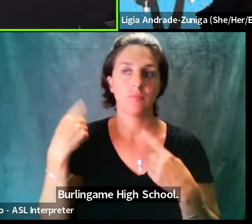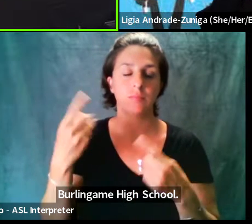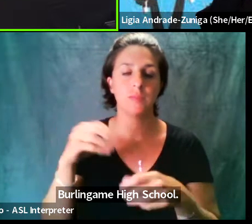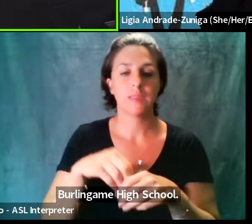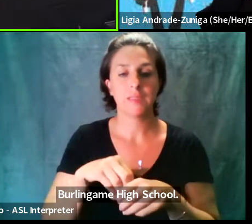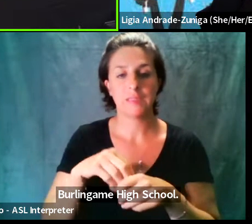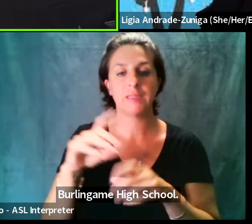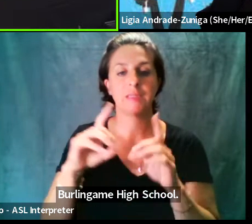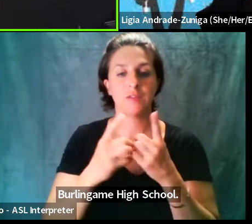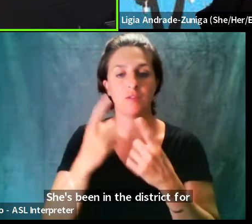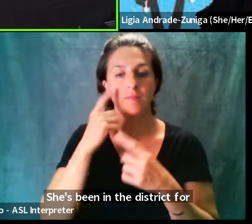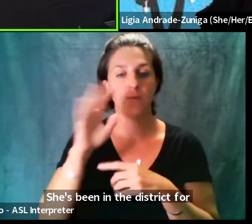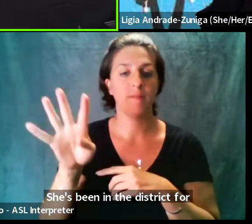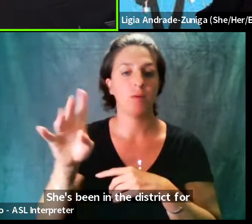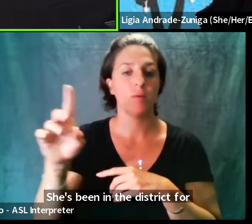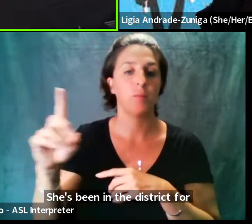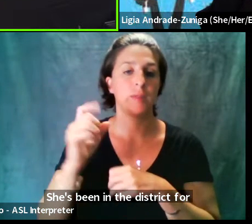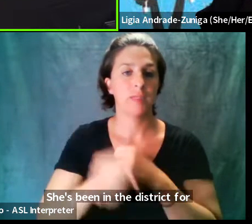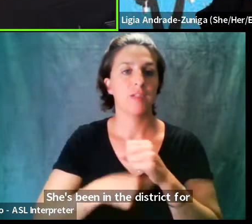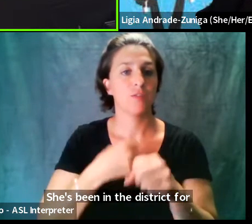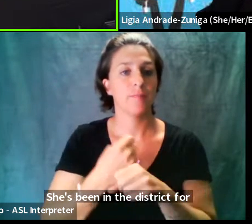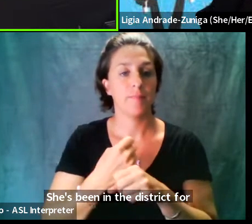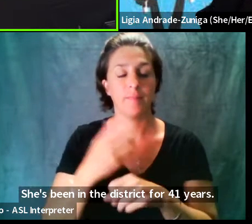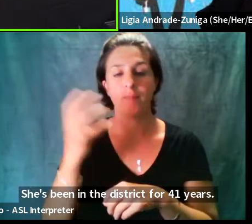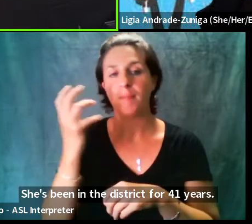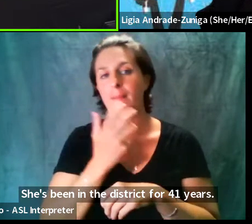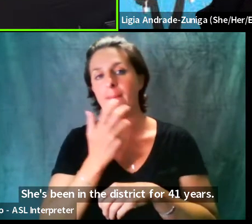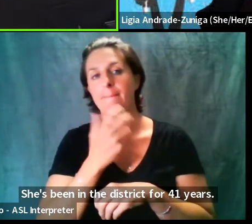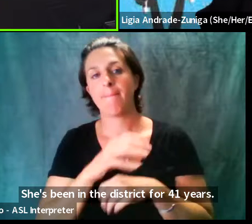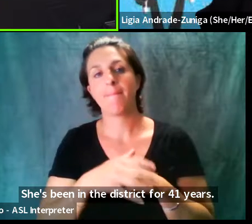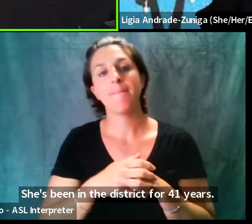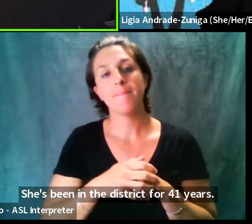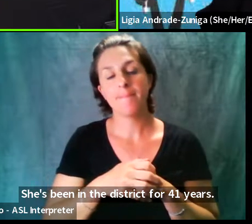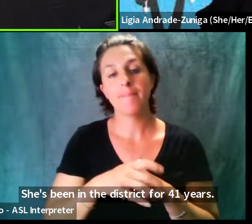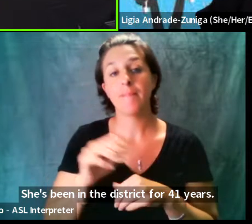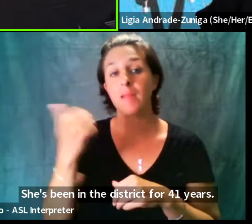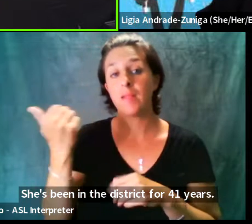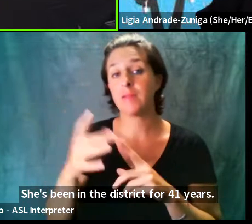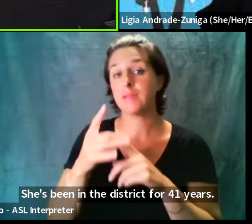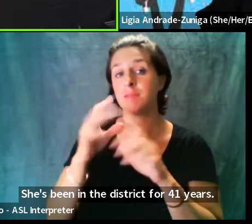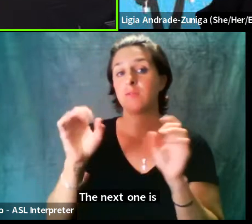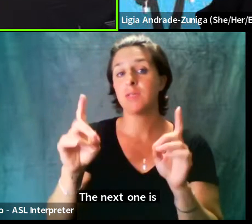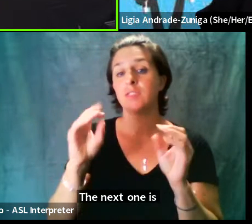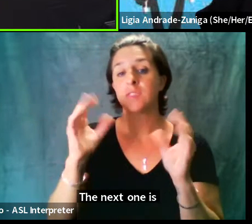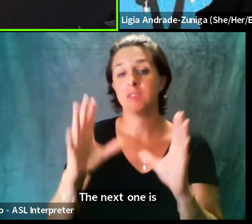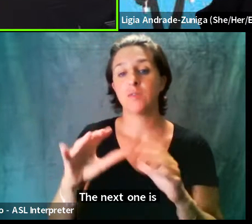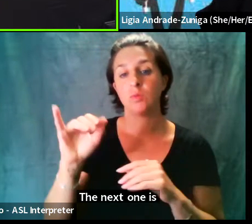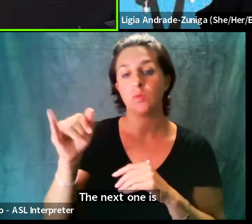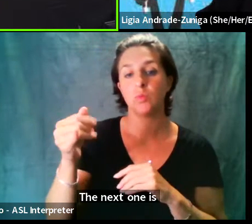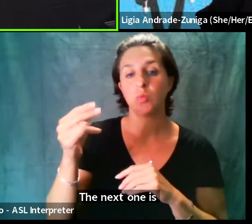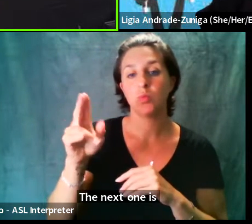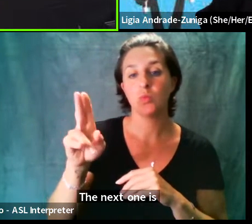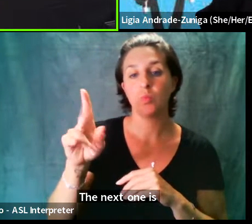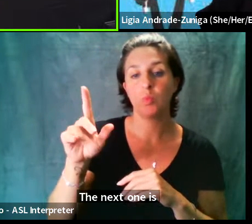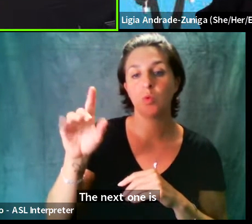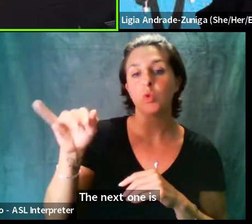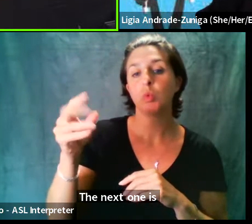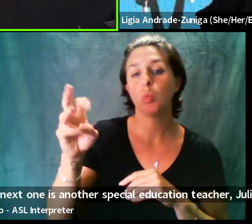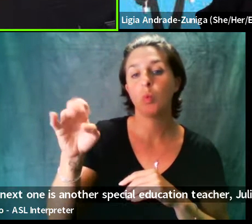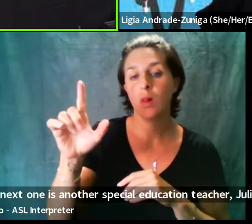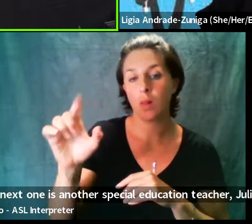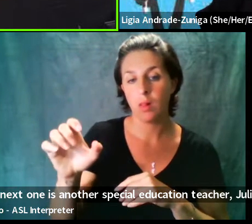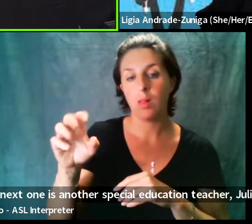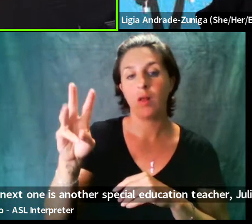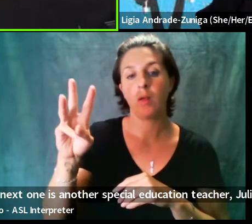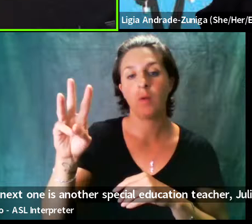41 years. Wow. The next one is another special education teacher, Jewel Wally. She's at Cappuccino,